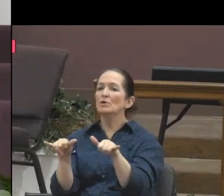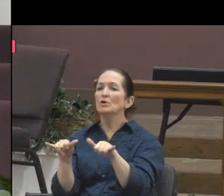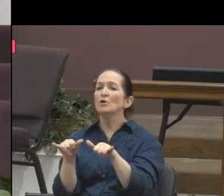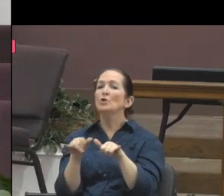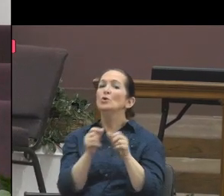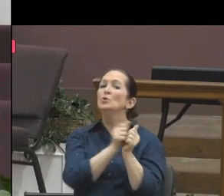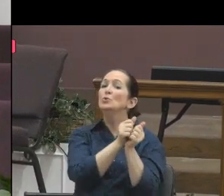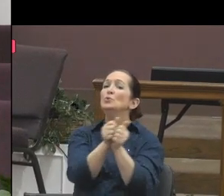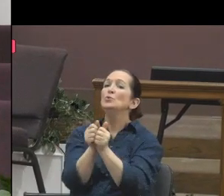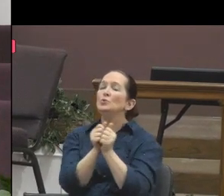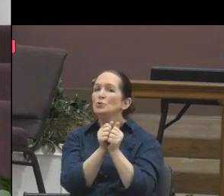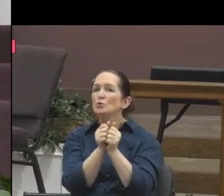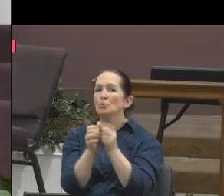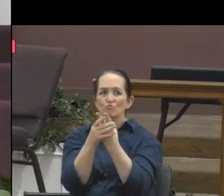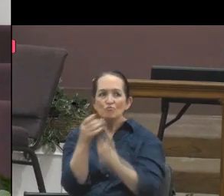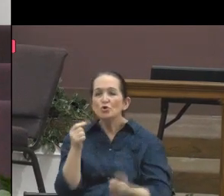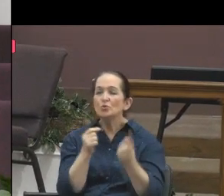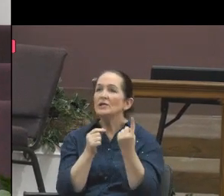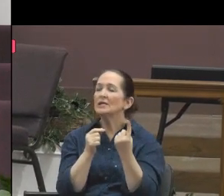Unity